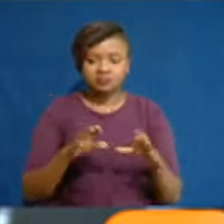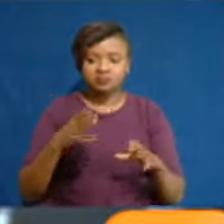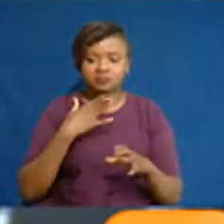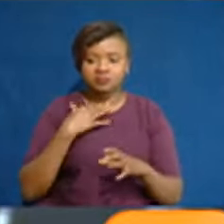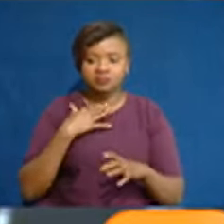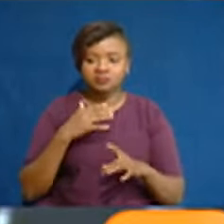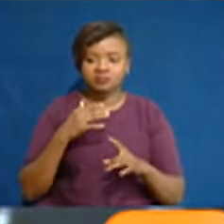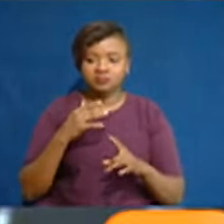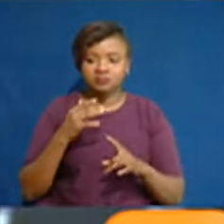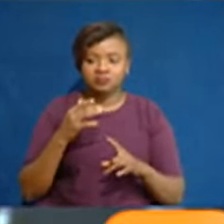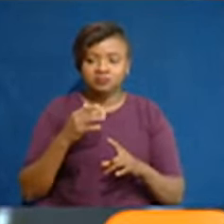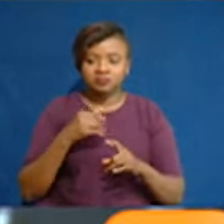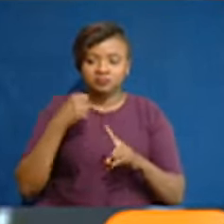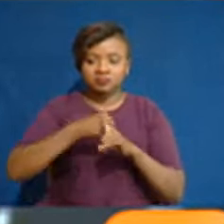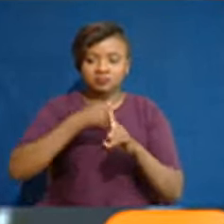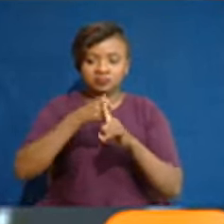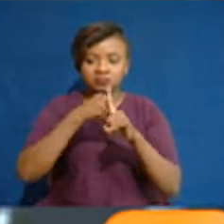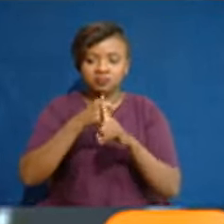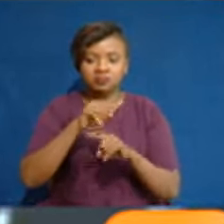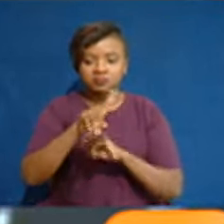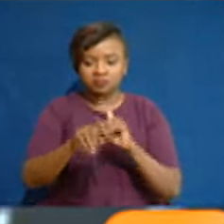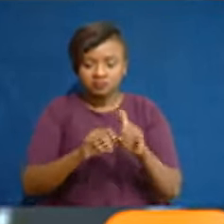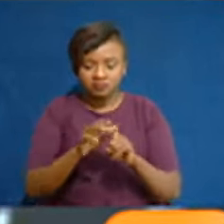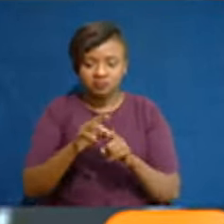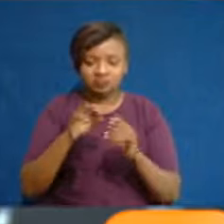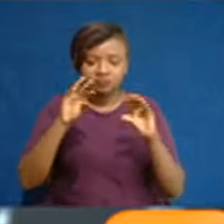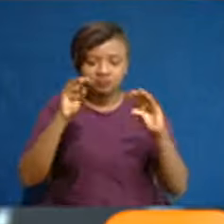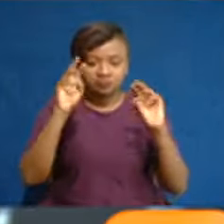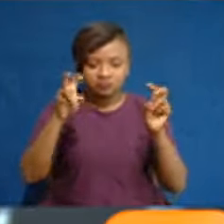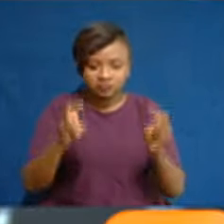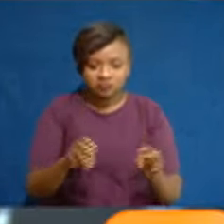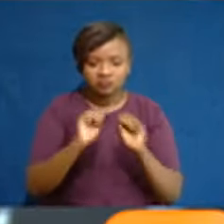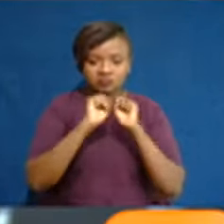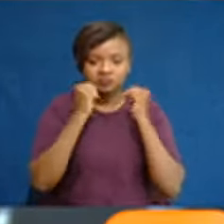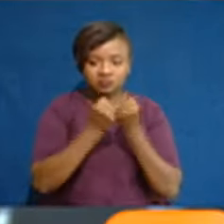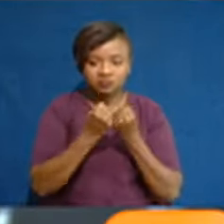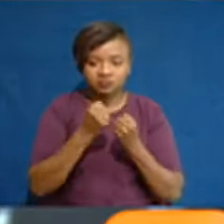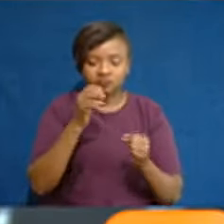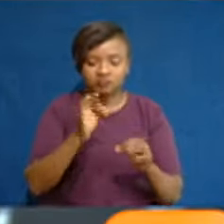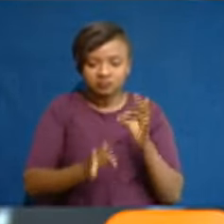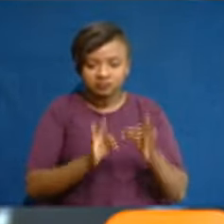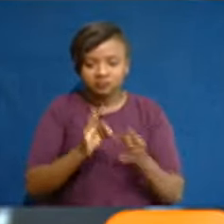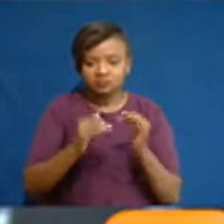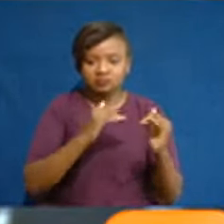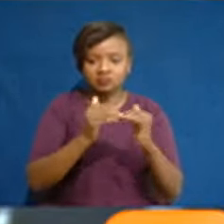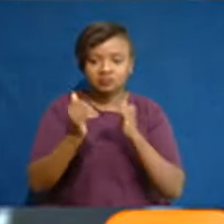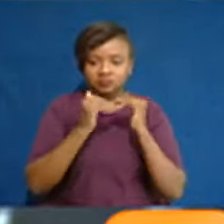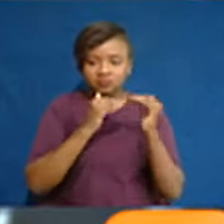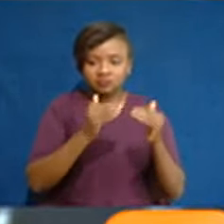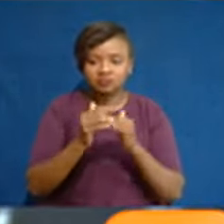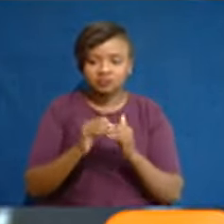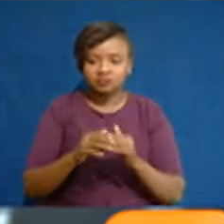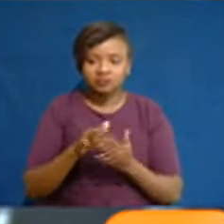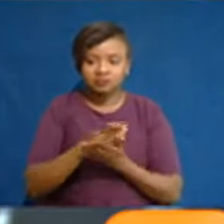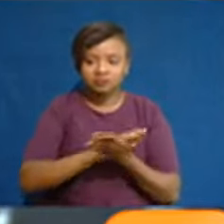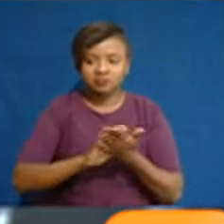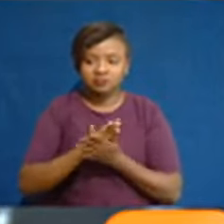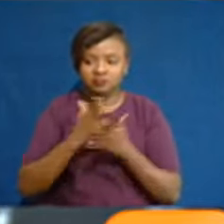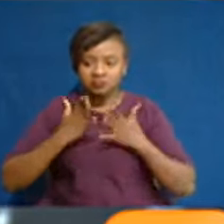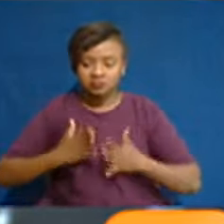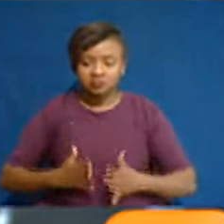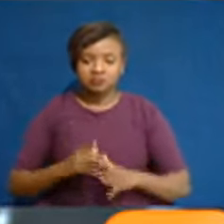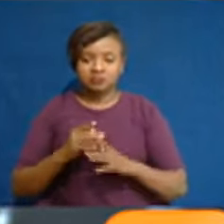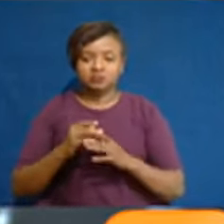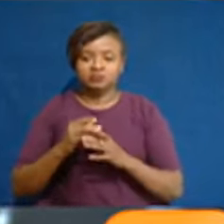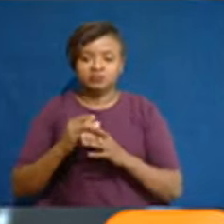of advancing the question of good governance, social justice, you know, democracy that is based on social justice and human rights. You know, advancing that